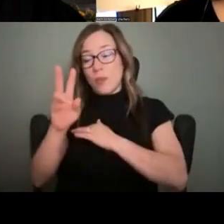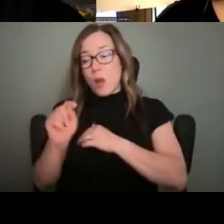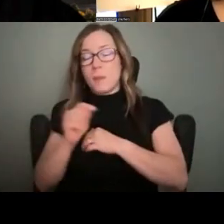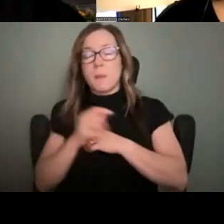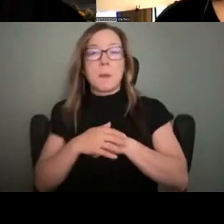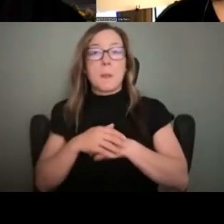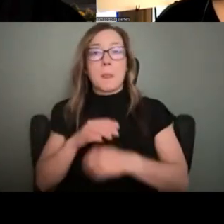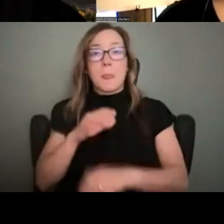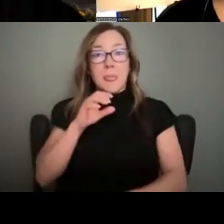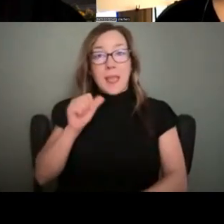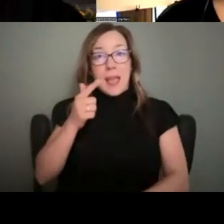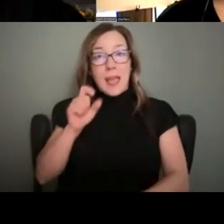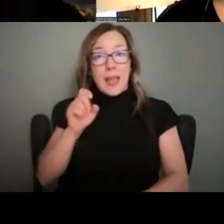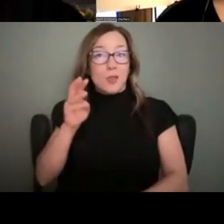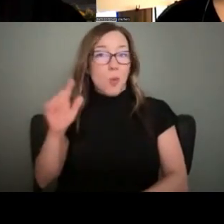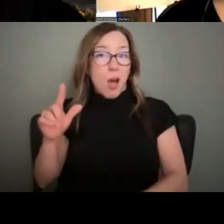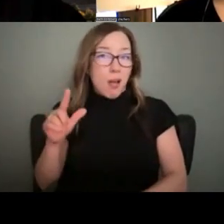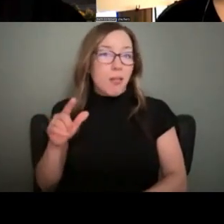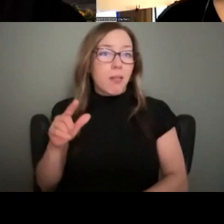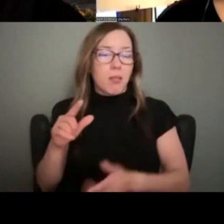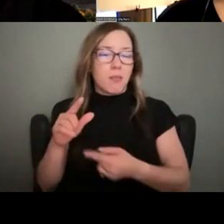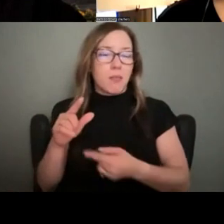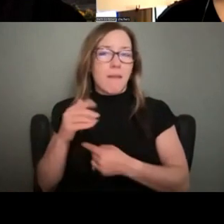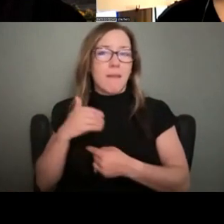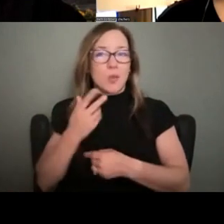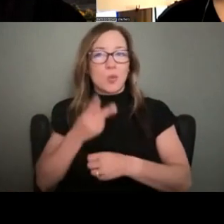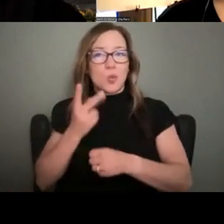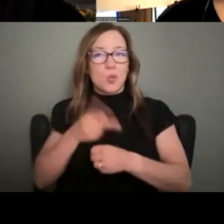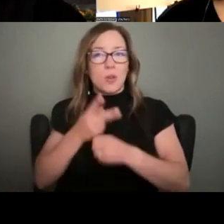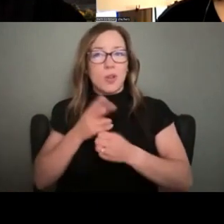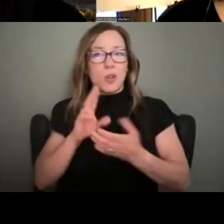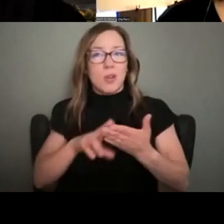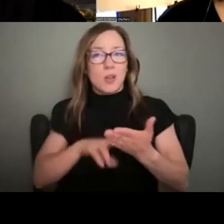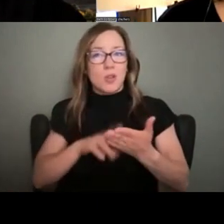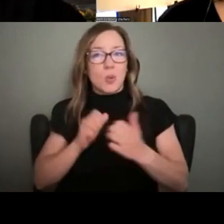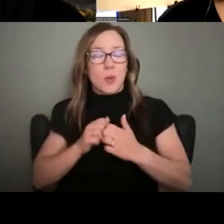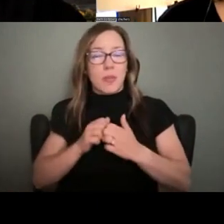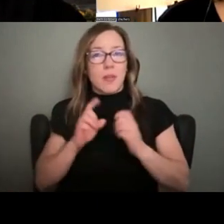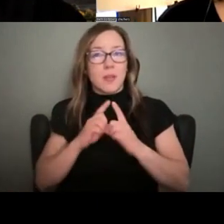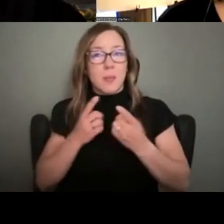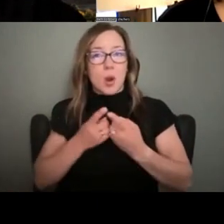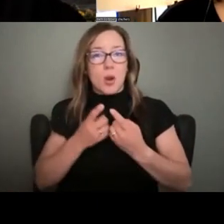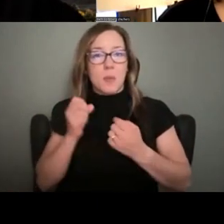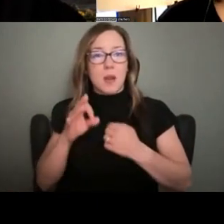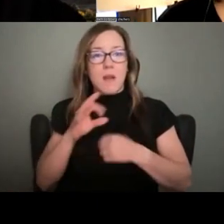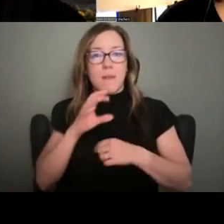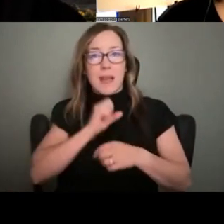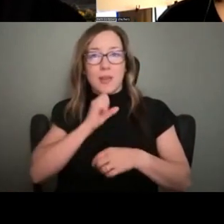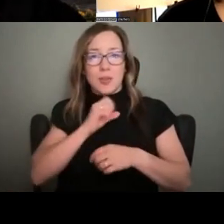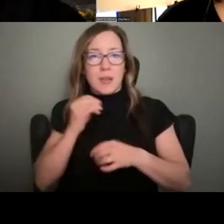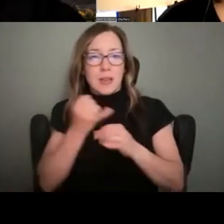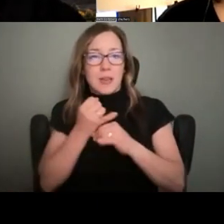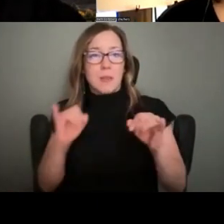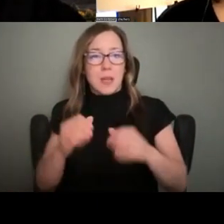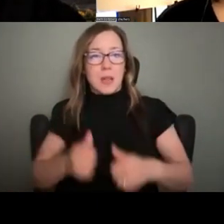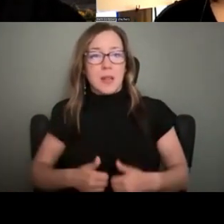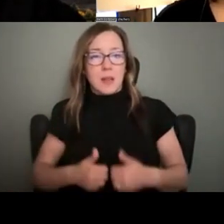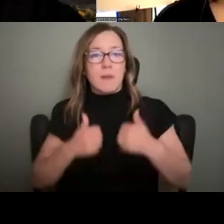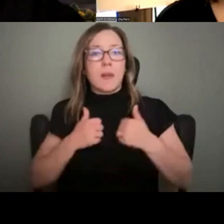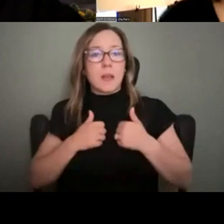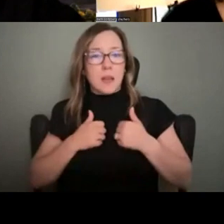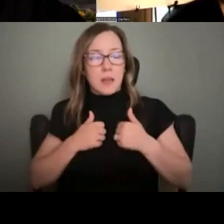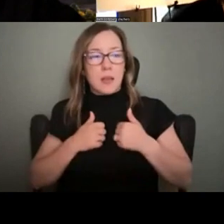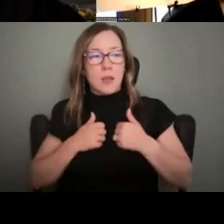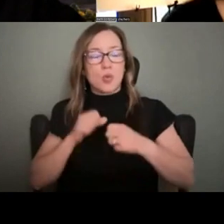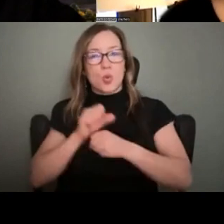AgeWell does have a two-year contract with our Department of Aging and Independent Living to